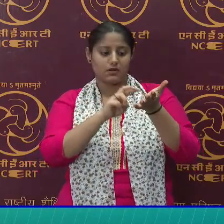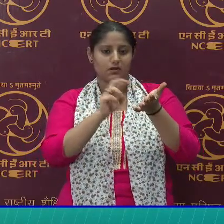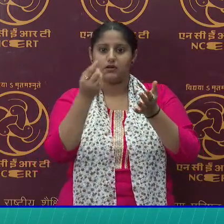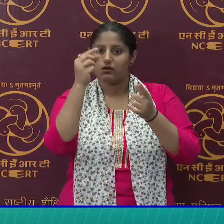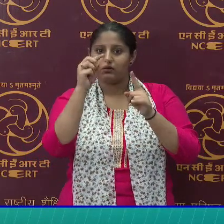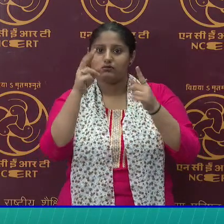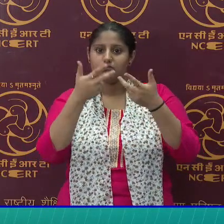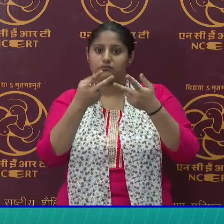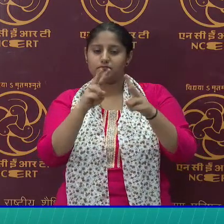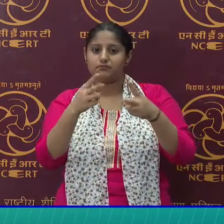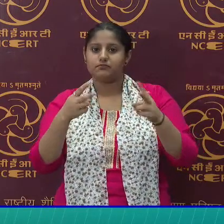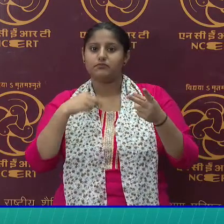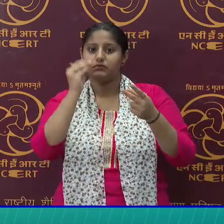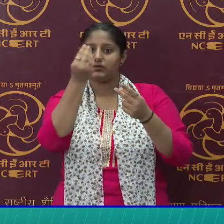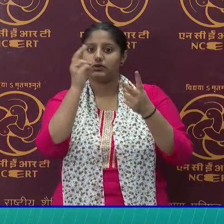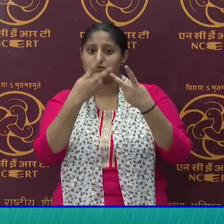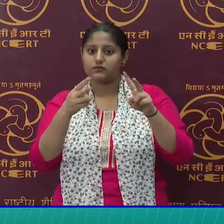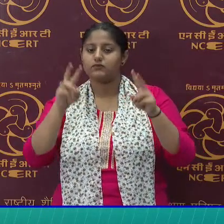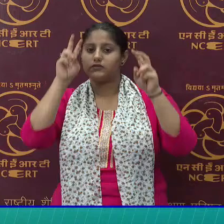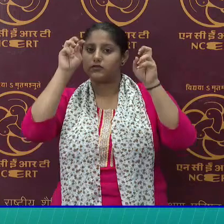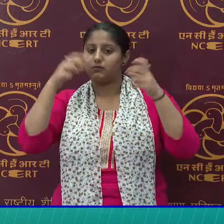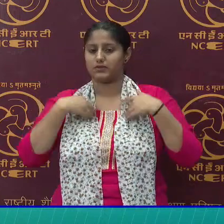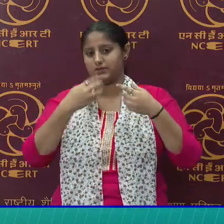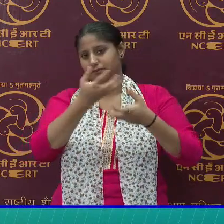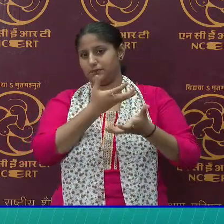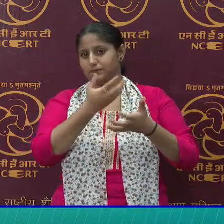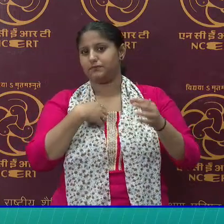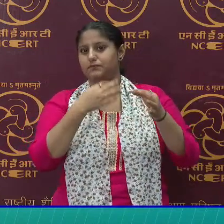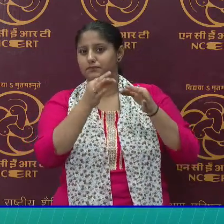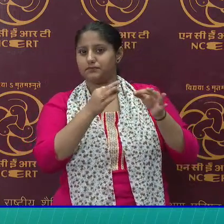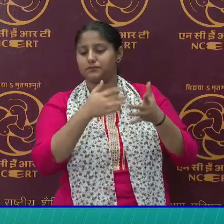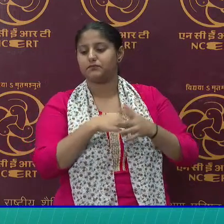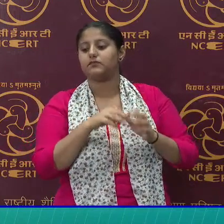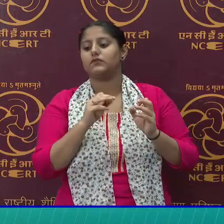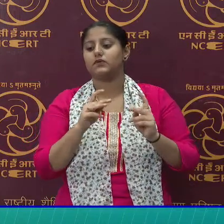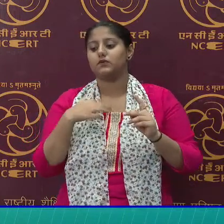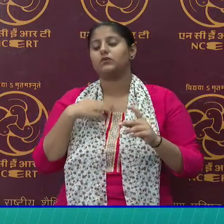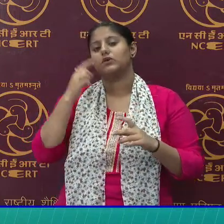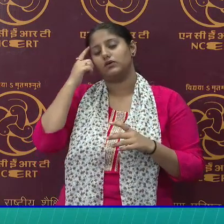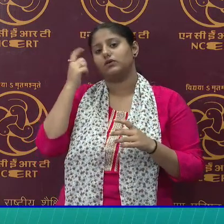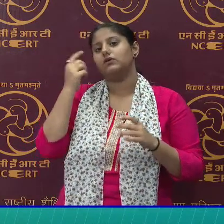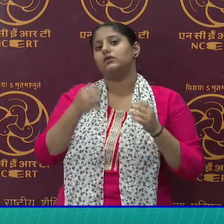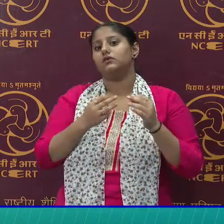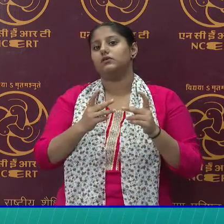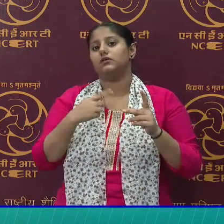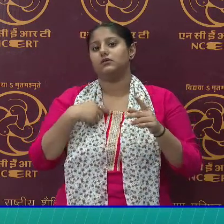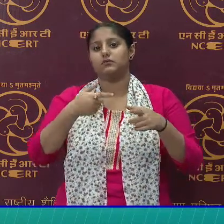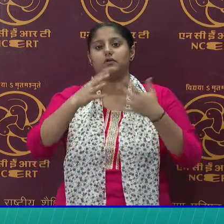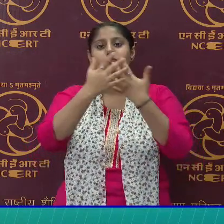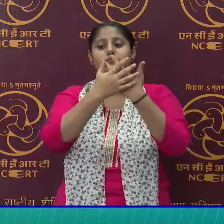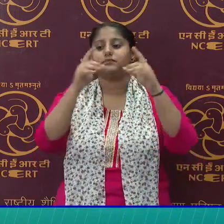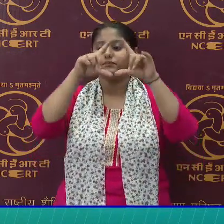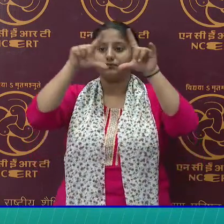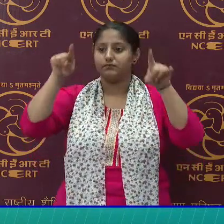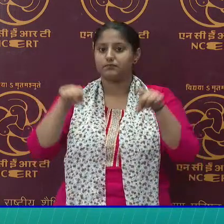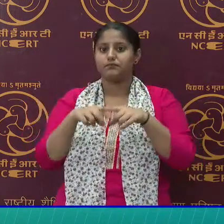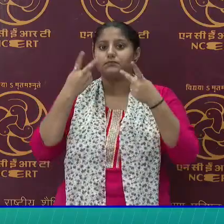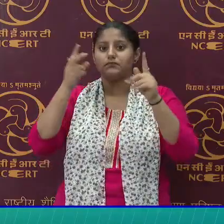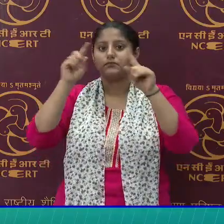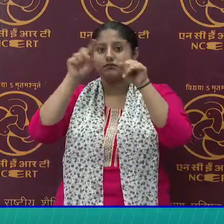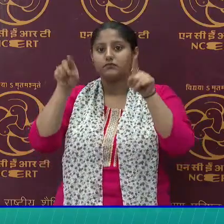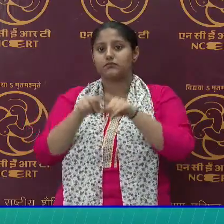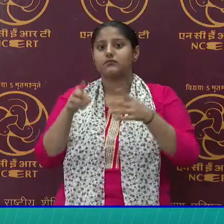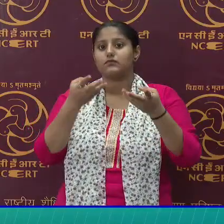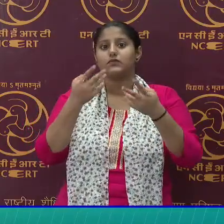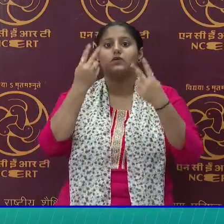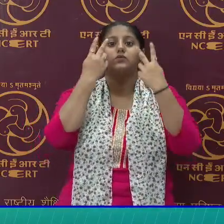these. Yes, I think I should. Let me begin with the cover page itself, because the cover page,